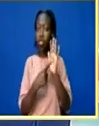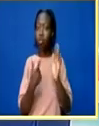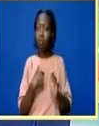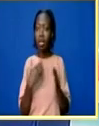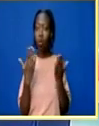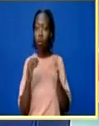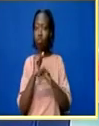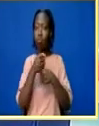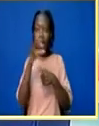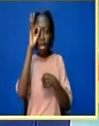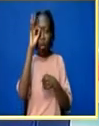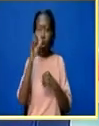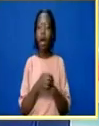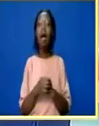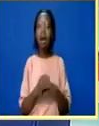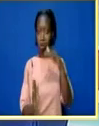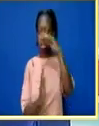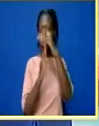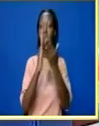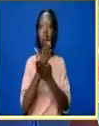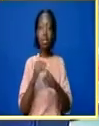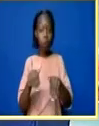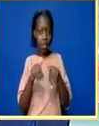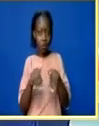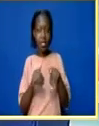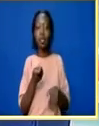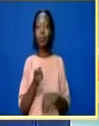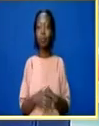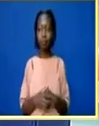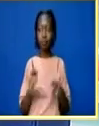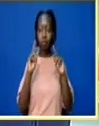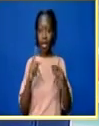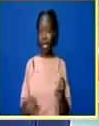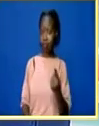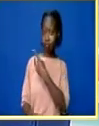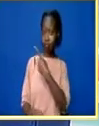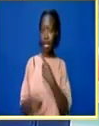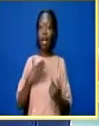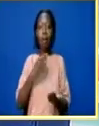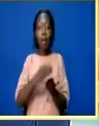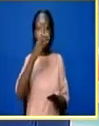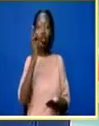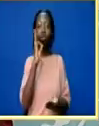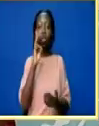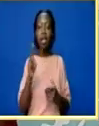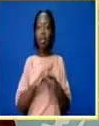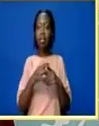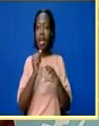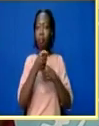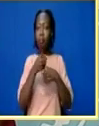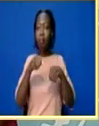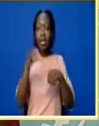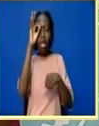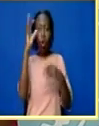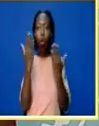the hole? On the lid. On the lid. Okay, yes. Hold on. All right. So this is my bottle of water. Okay. Where do I make the hole exactly?